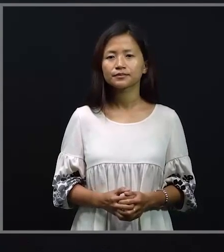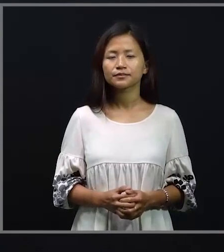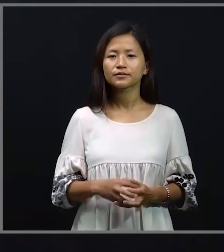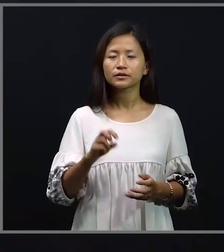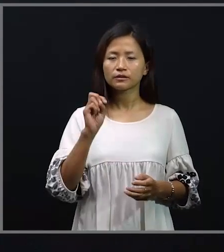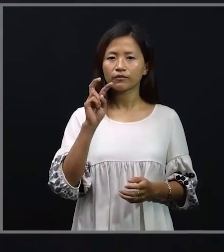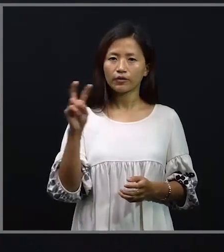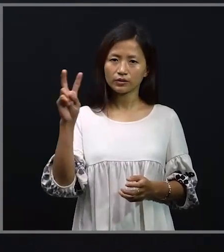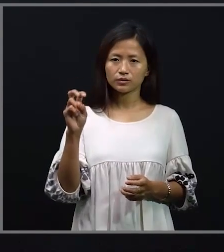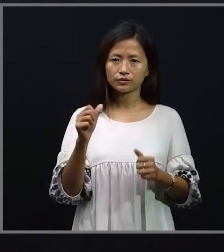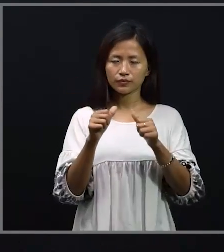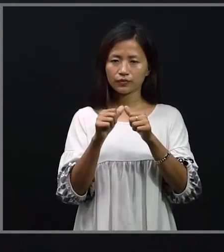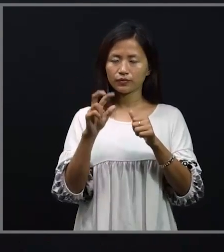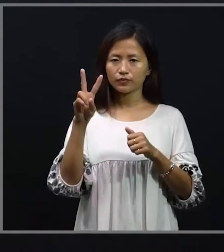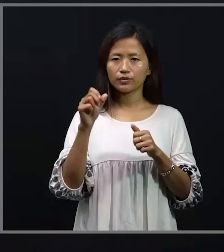values.